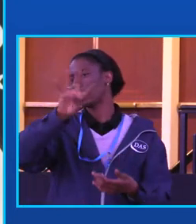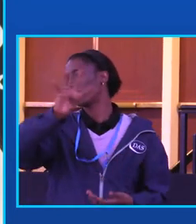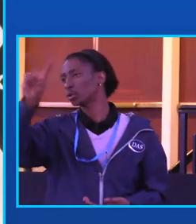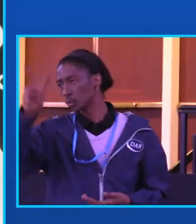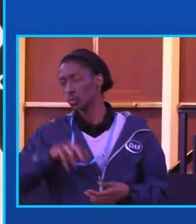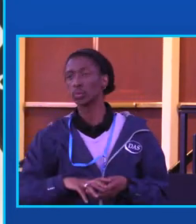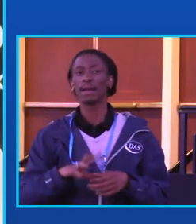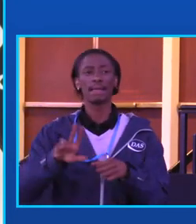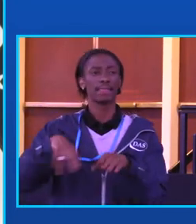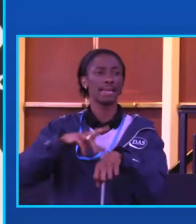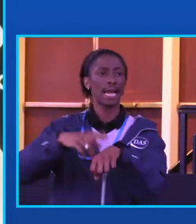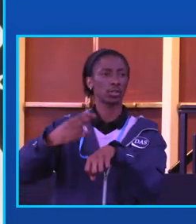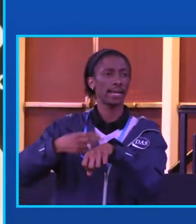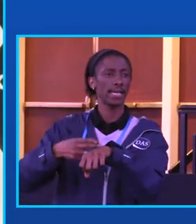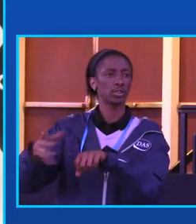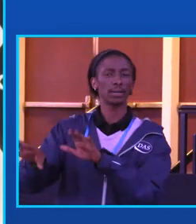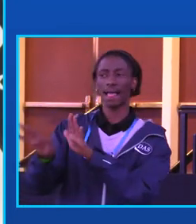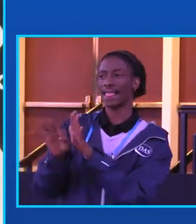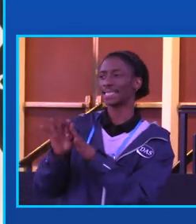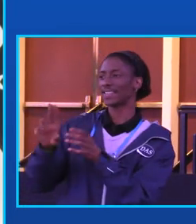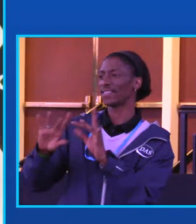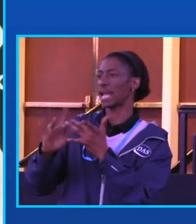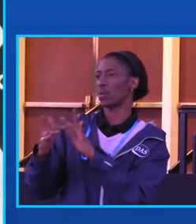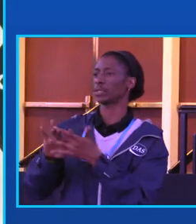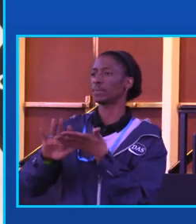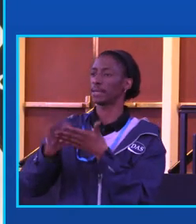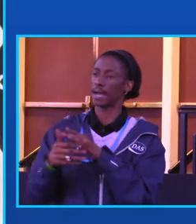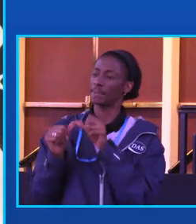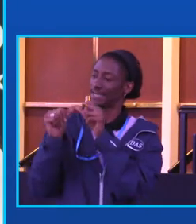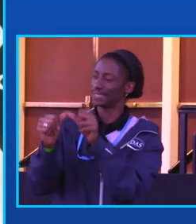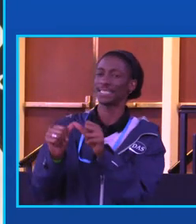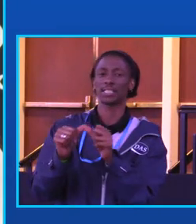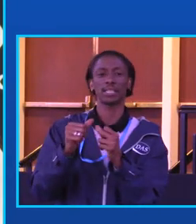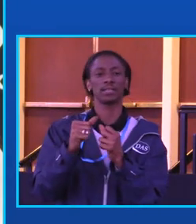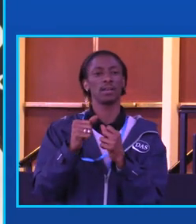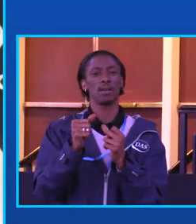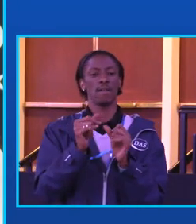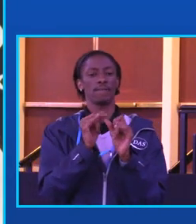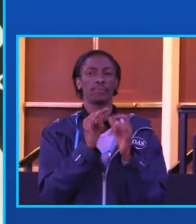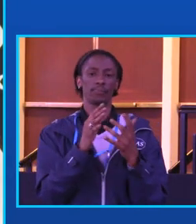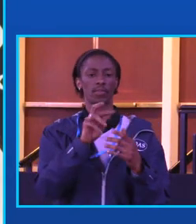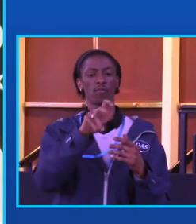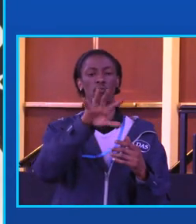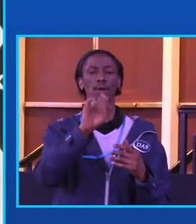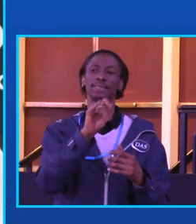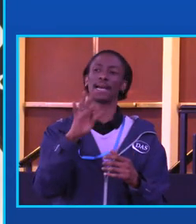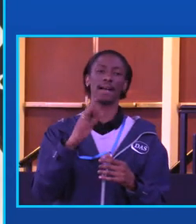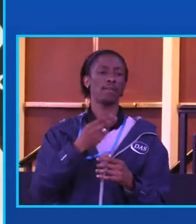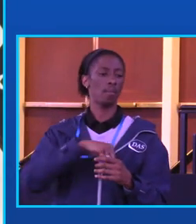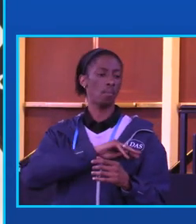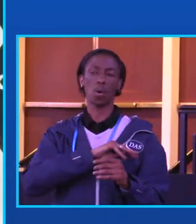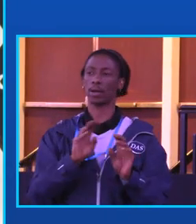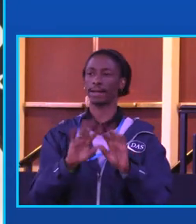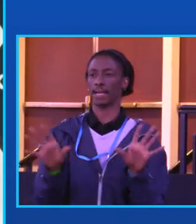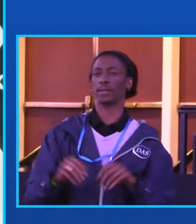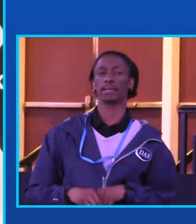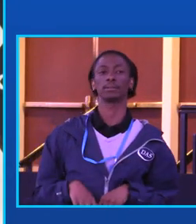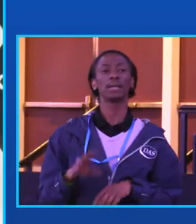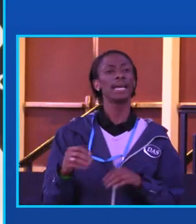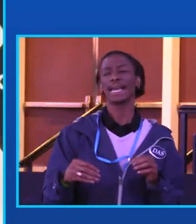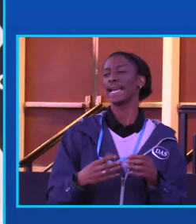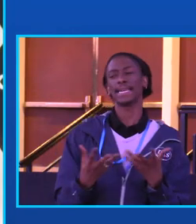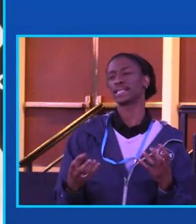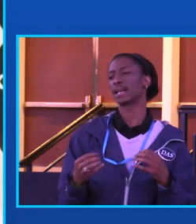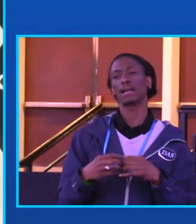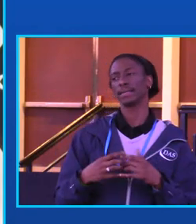The National Haitian Electeds Official Network has also been a consistent voice of moral clarity on this issue. Let me make it plain, it's beyond time